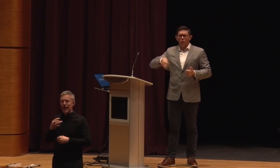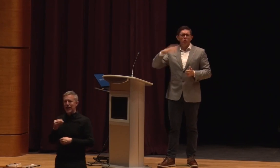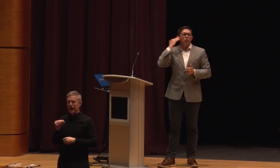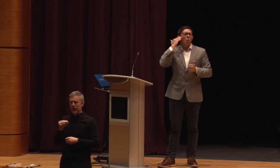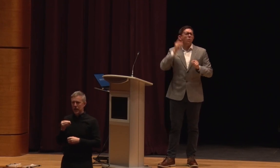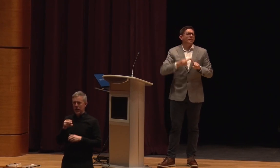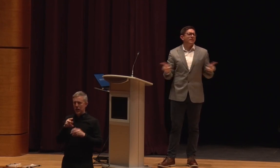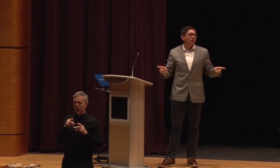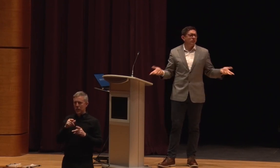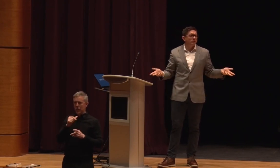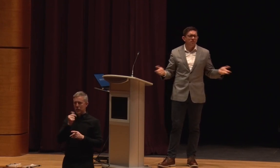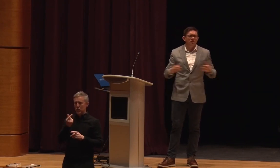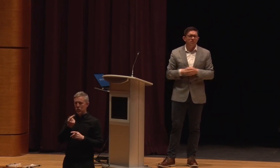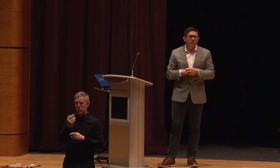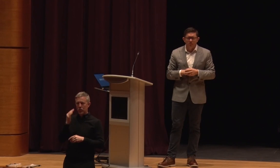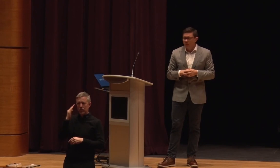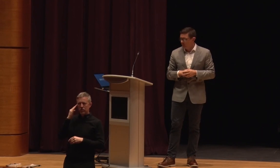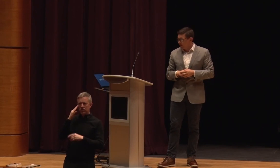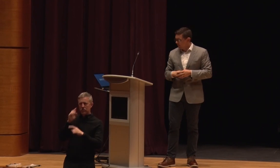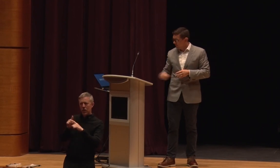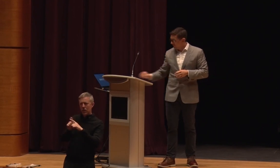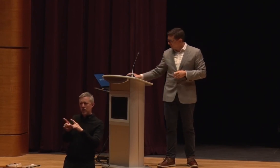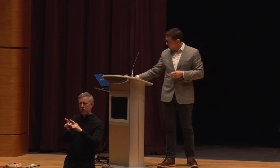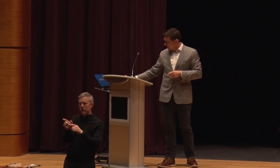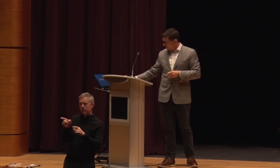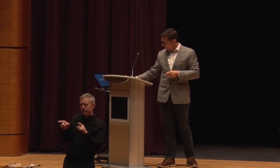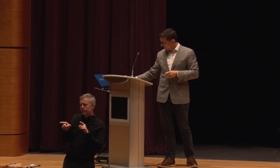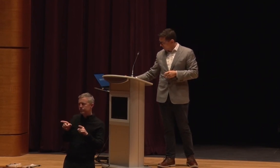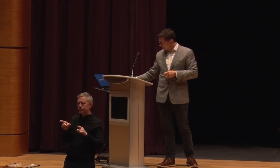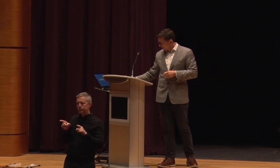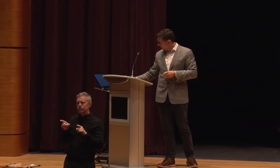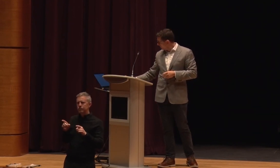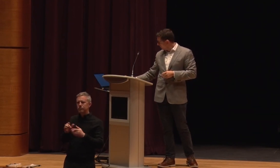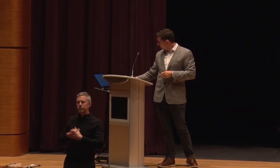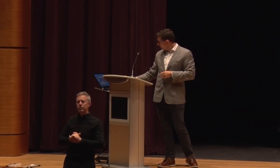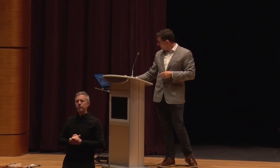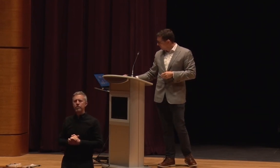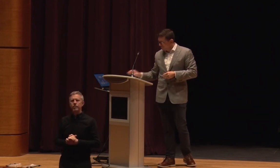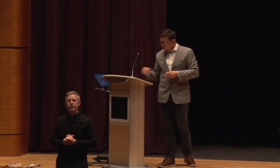or learning. She's able to tell that difference. And what do you think that difference is?